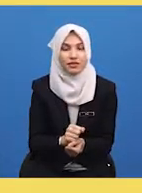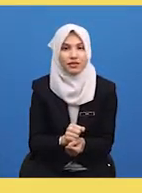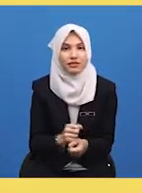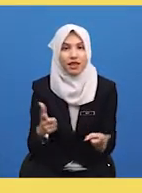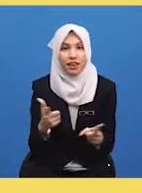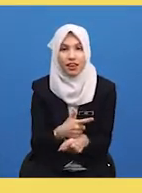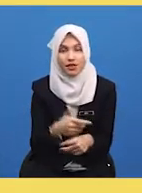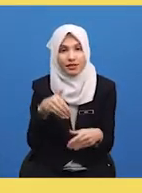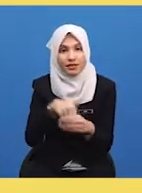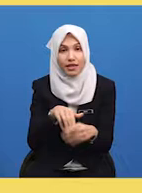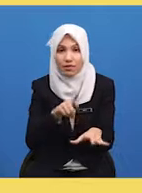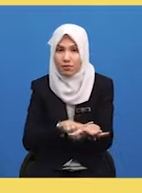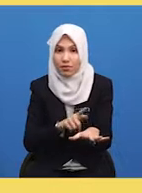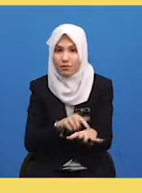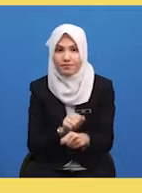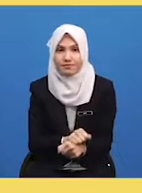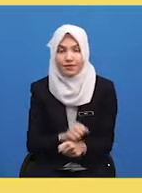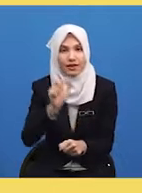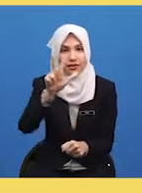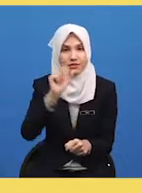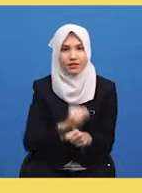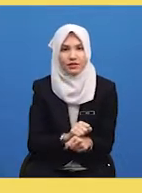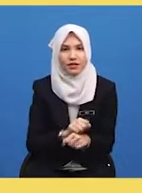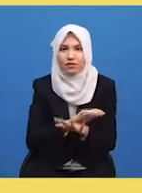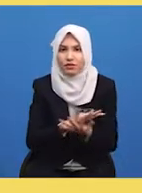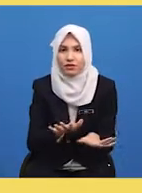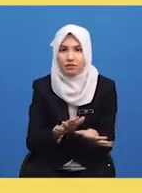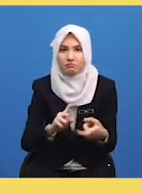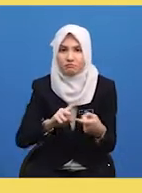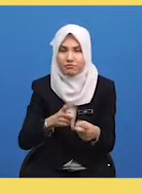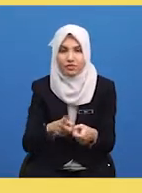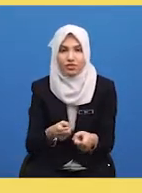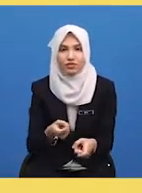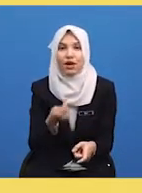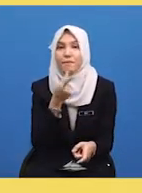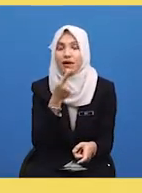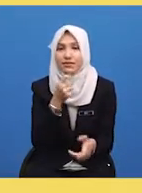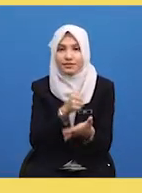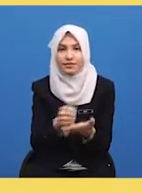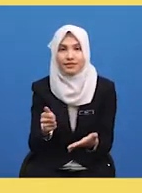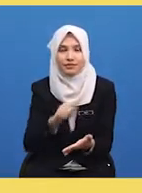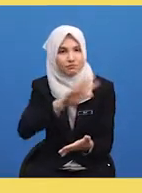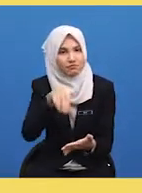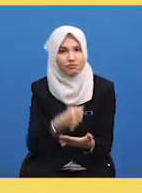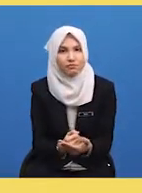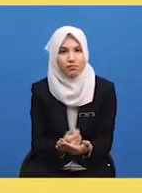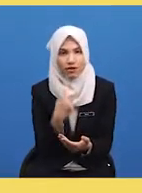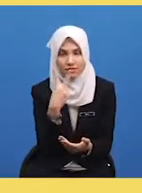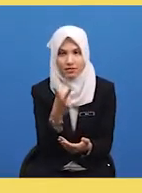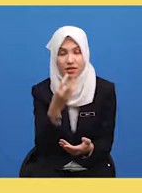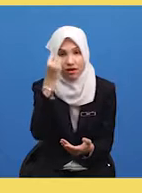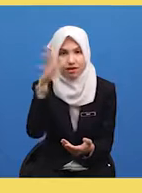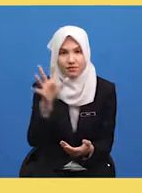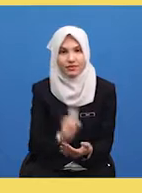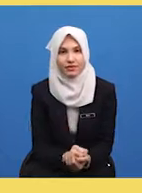in at the moment. Three, if you don't change your privacy settings, everyone can see your